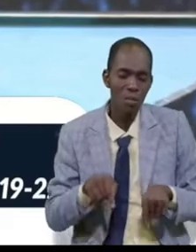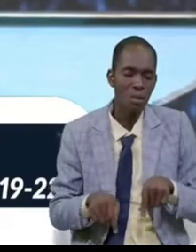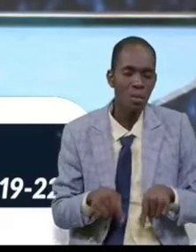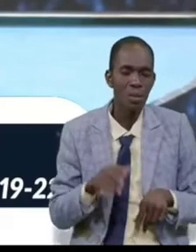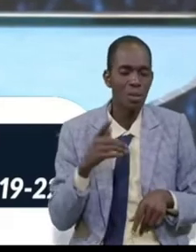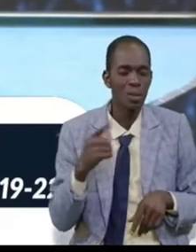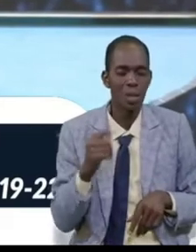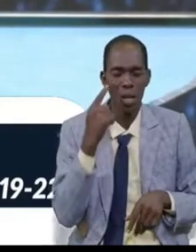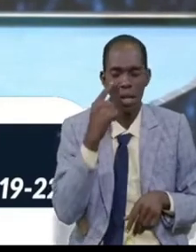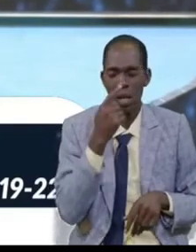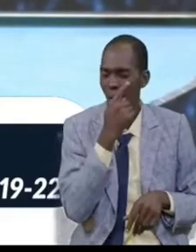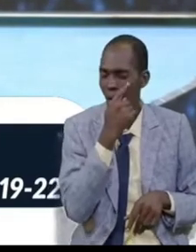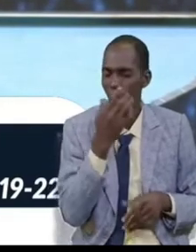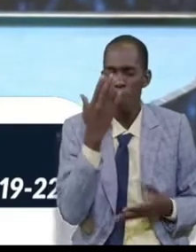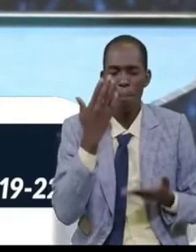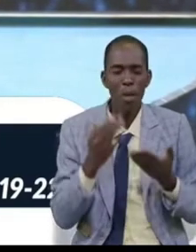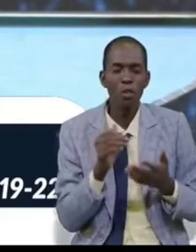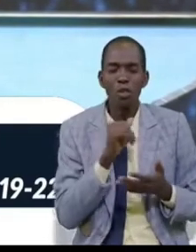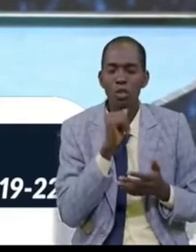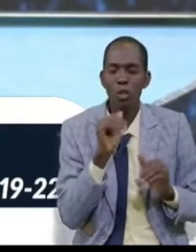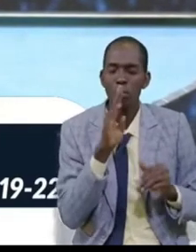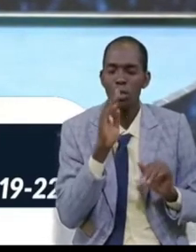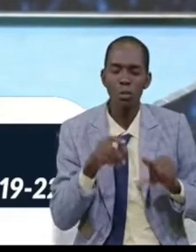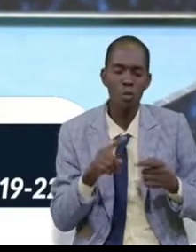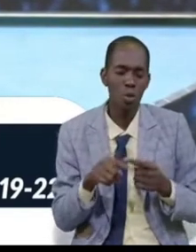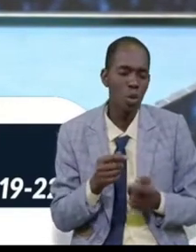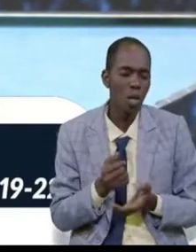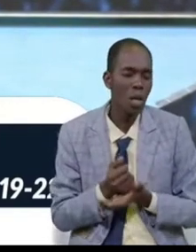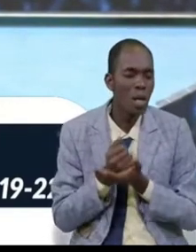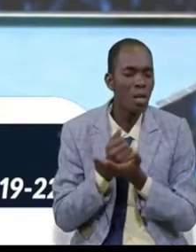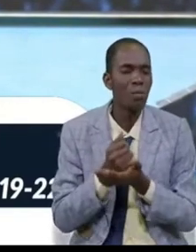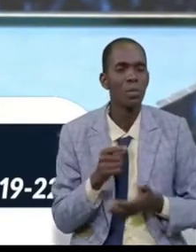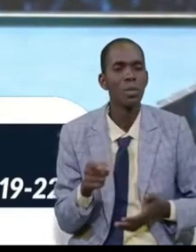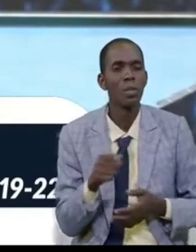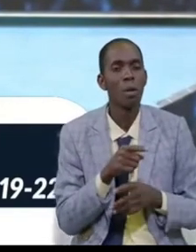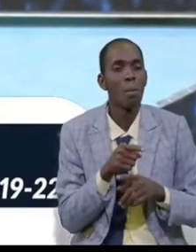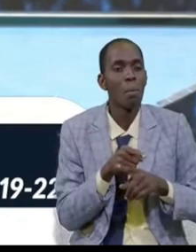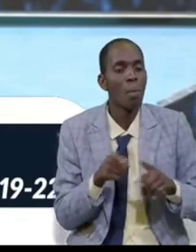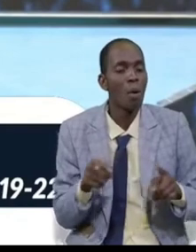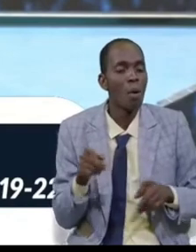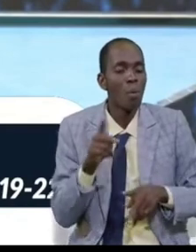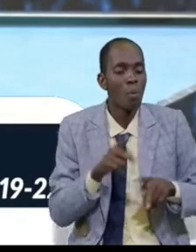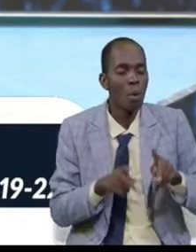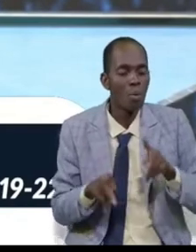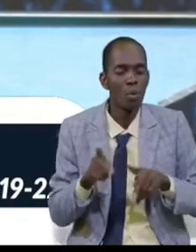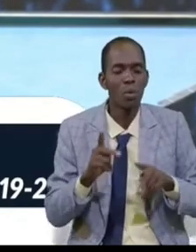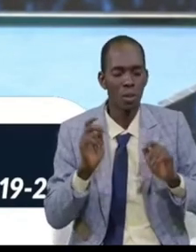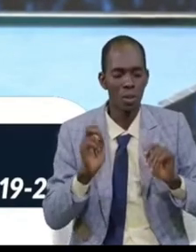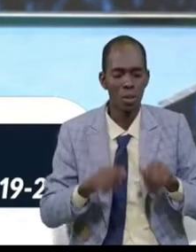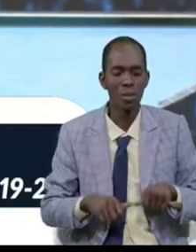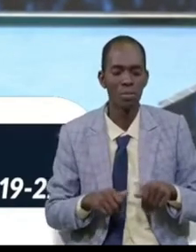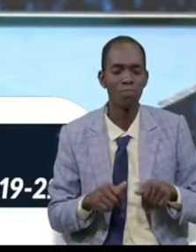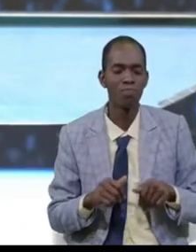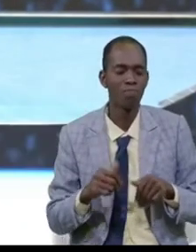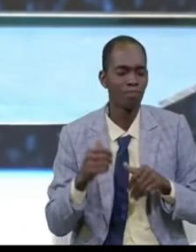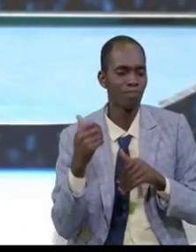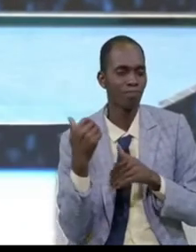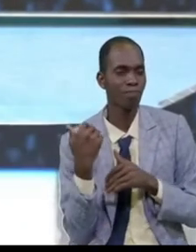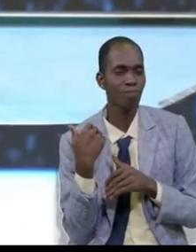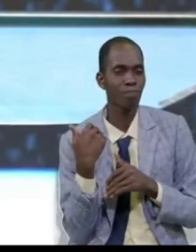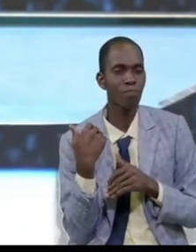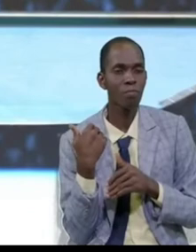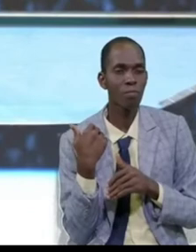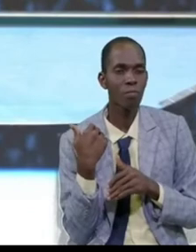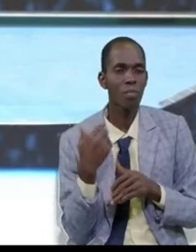be able to help them, but the people that have feet, they can carry them on their shoulders. And it says, I was